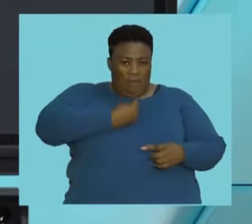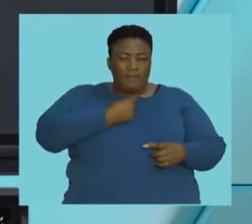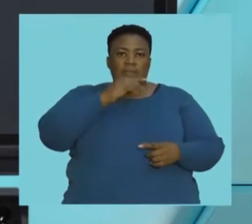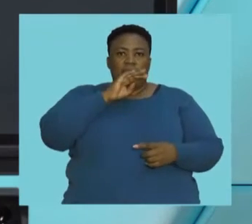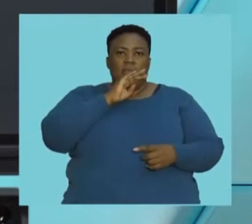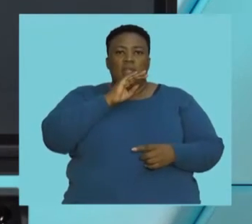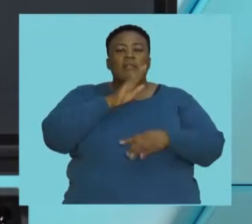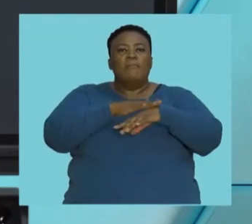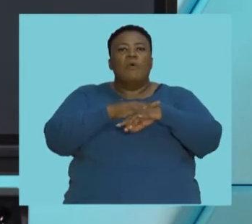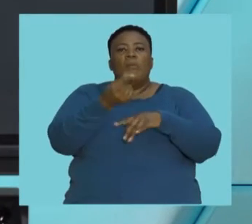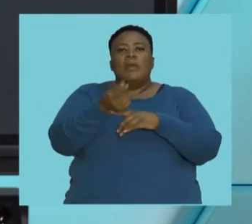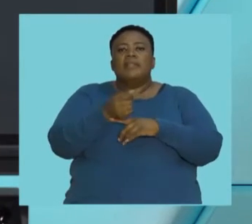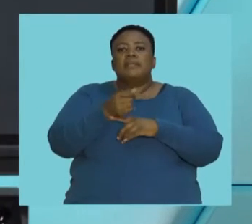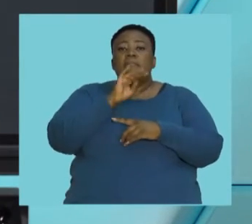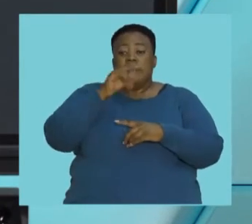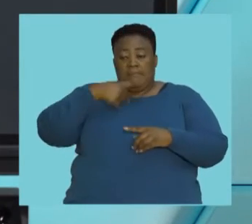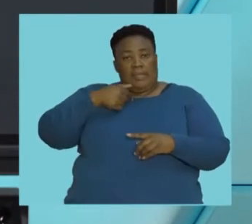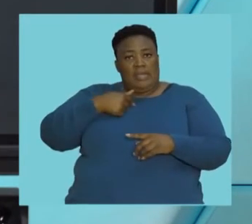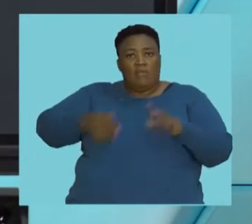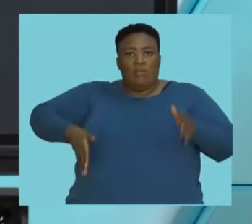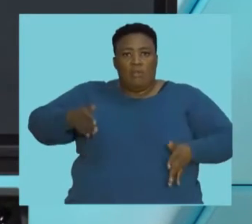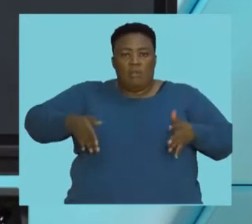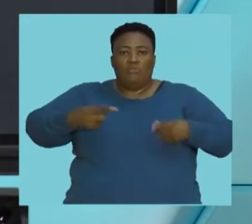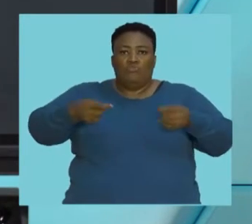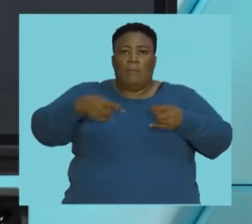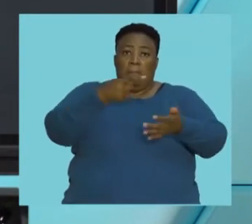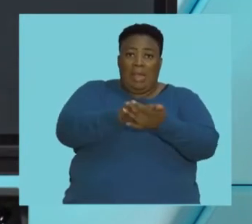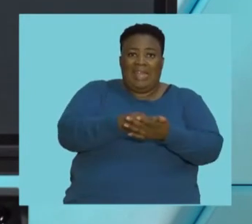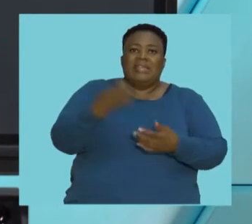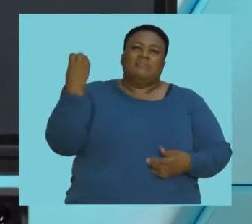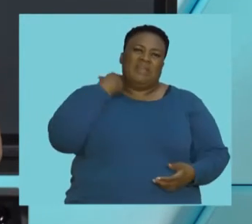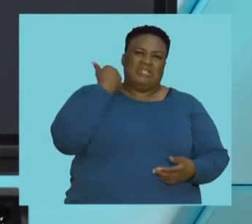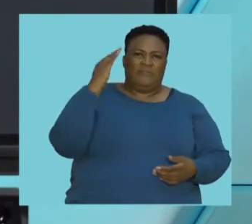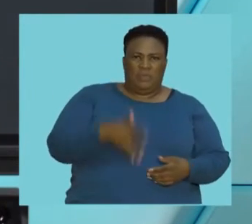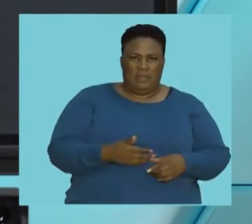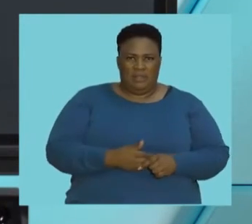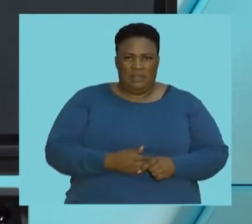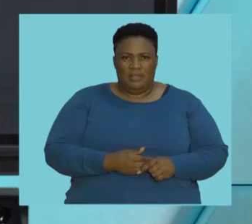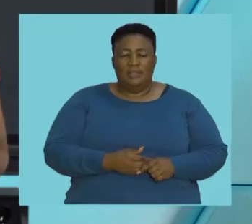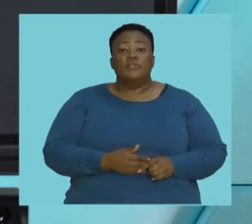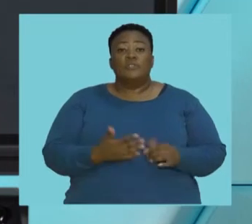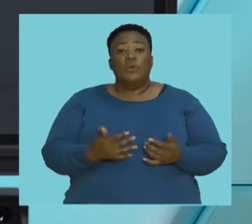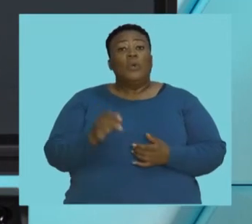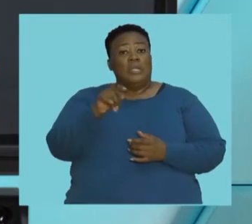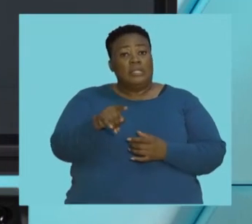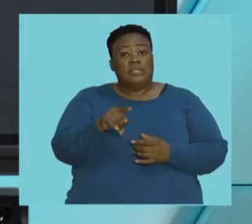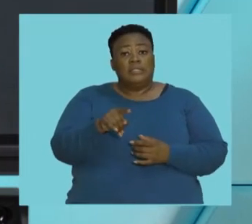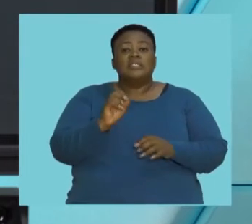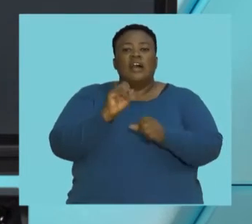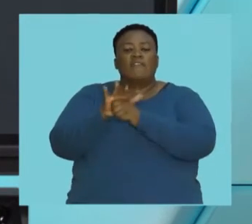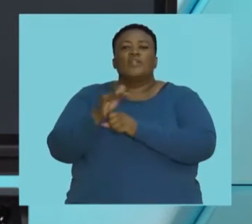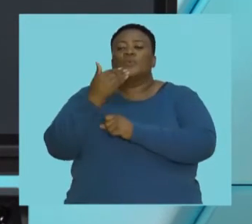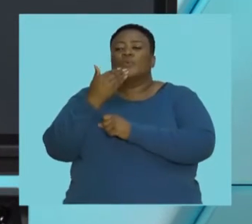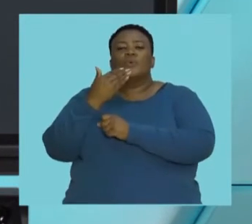now need to put in much more stringent mechanisms to ensure that their crops grow. And this in turn affects